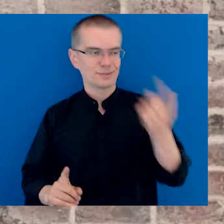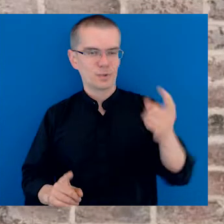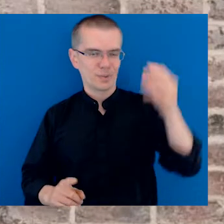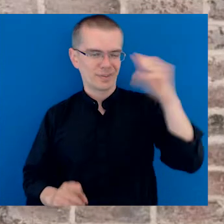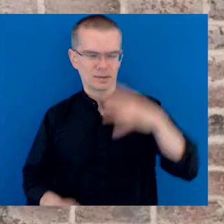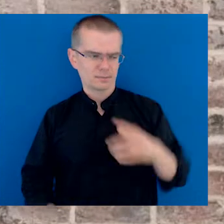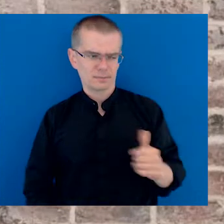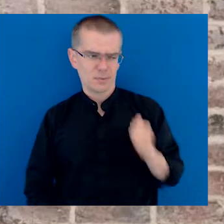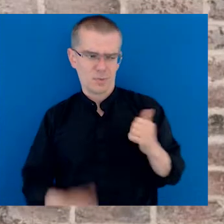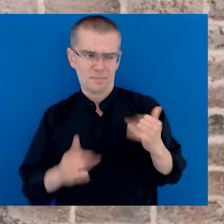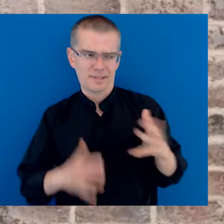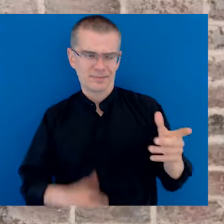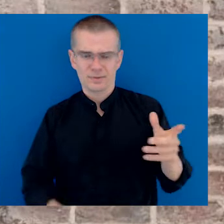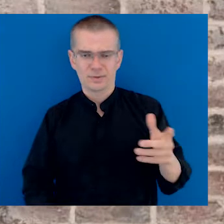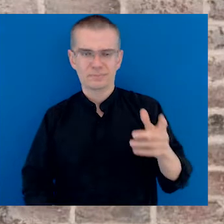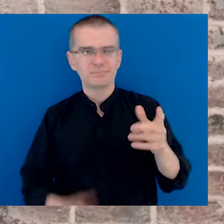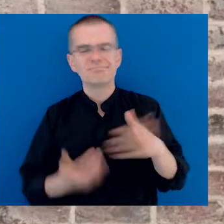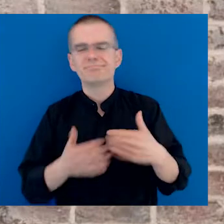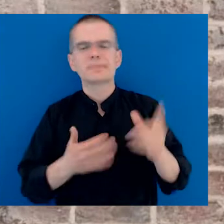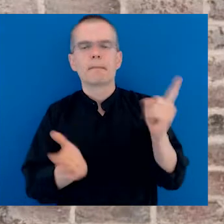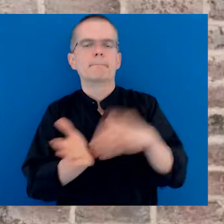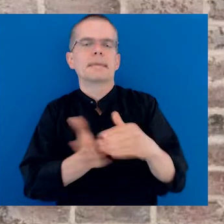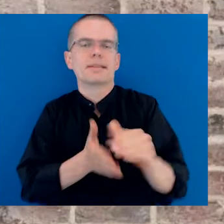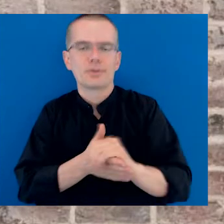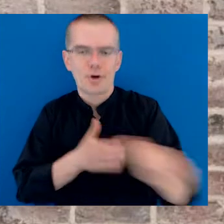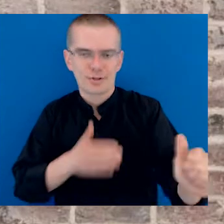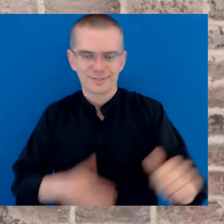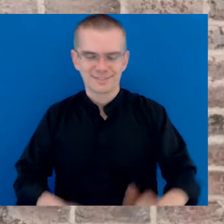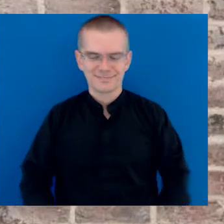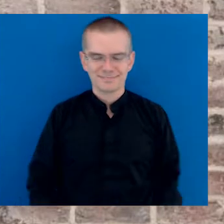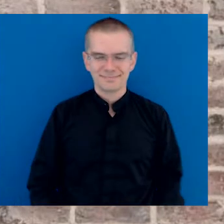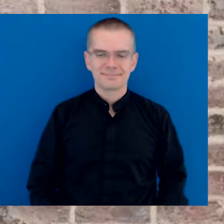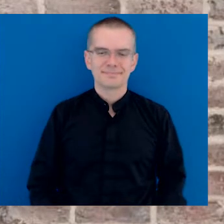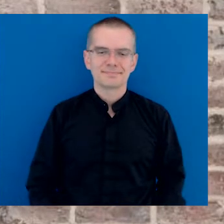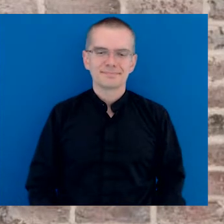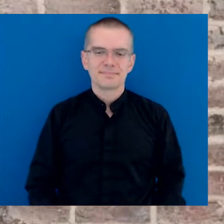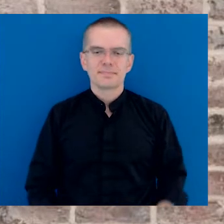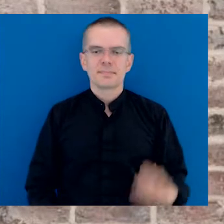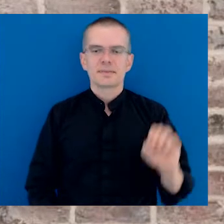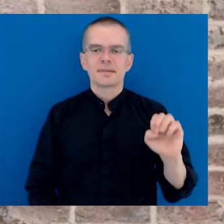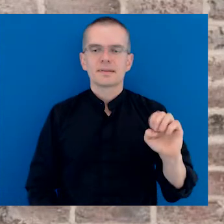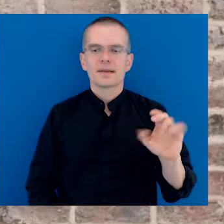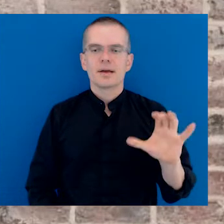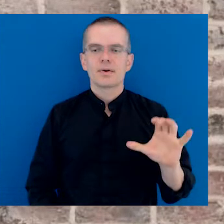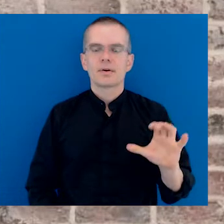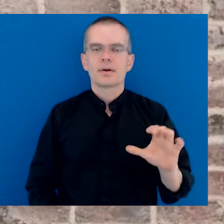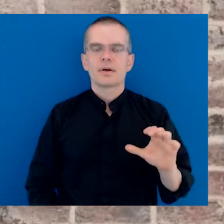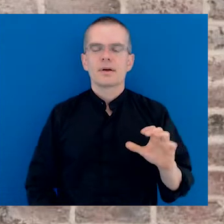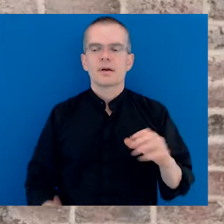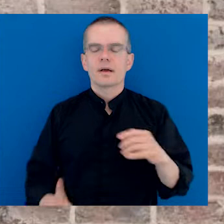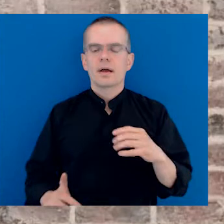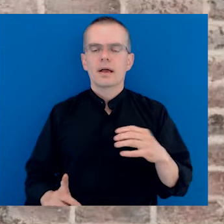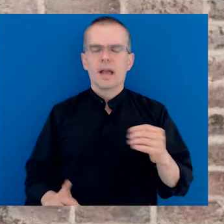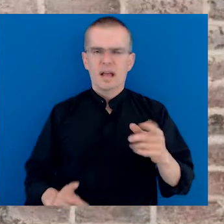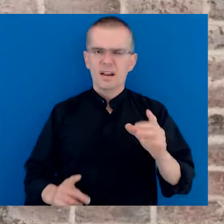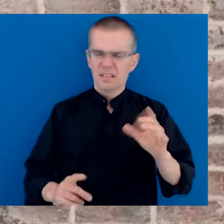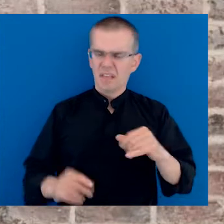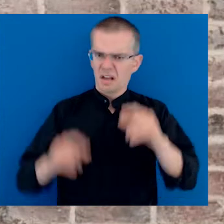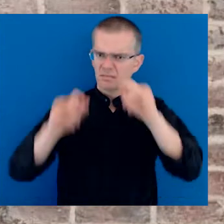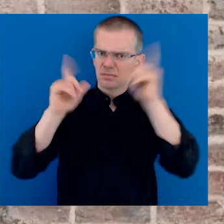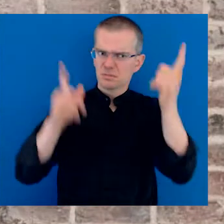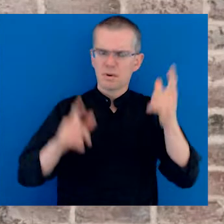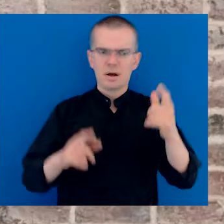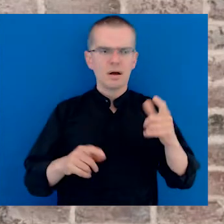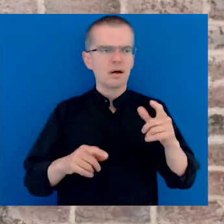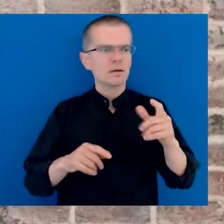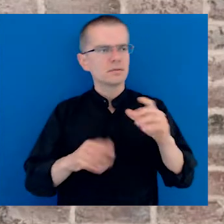guy, I wouldn't play for you for $1 million. You know, and it's amazing that he turned down a job because he wasn't making as much money as